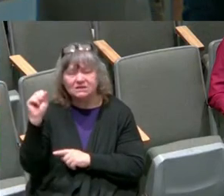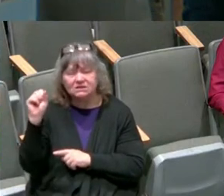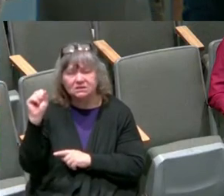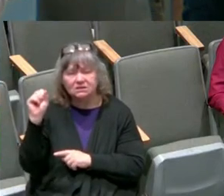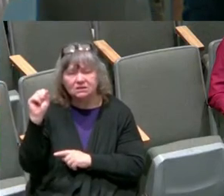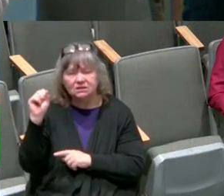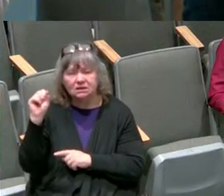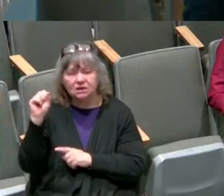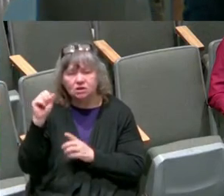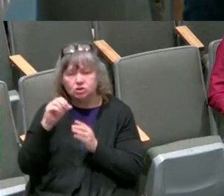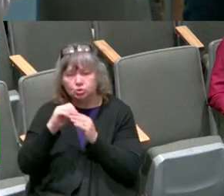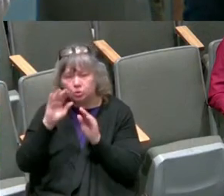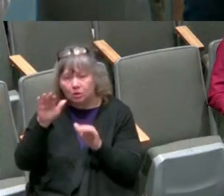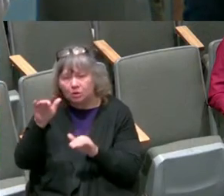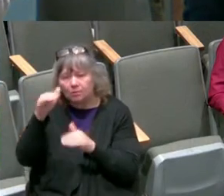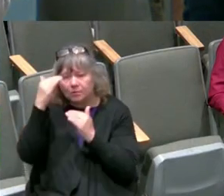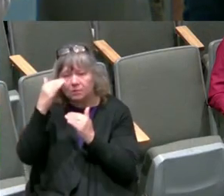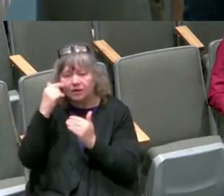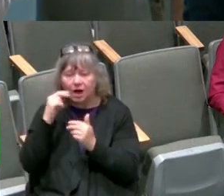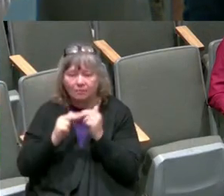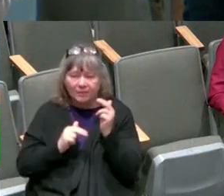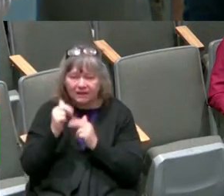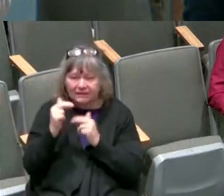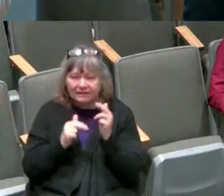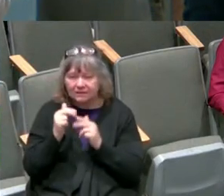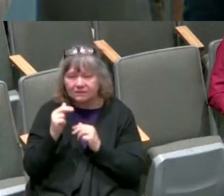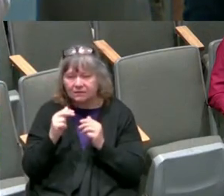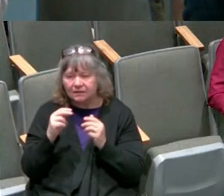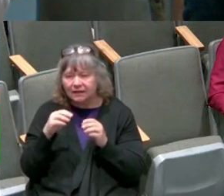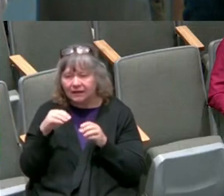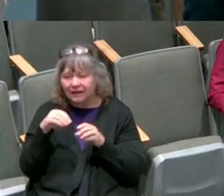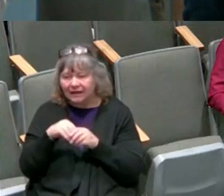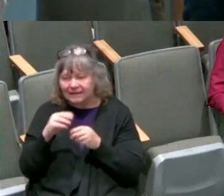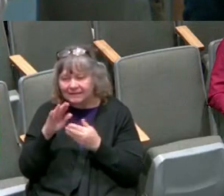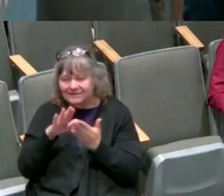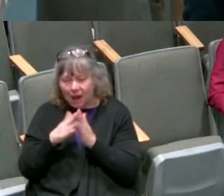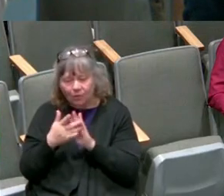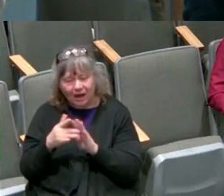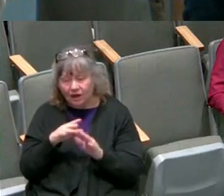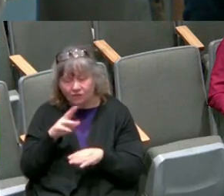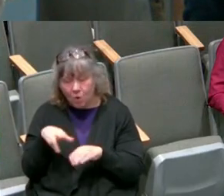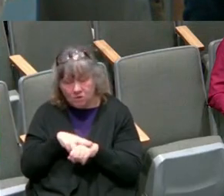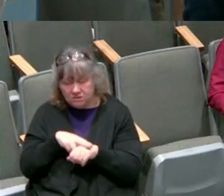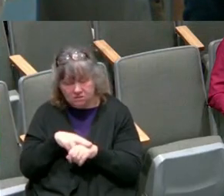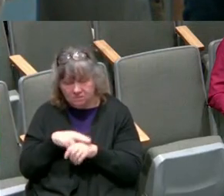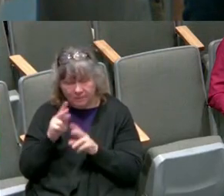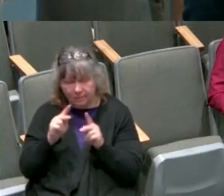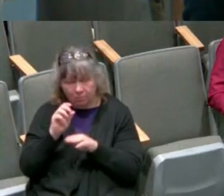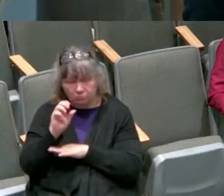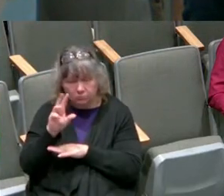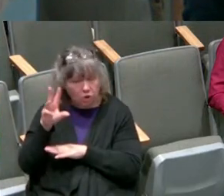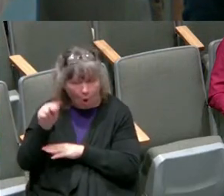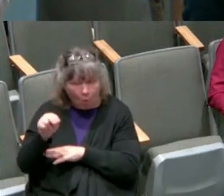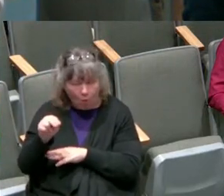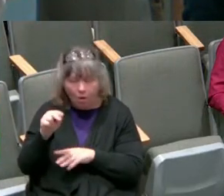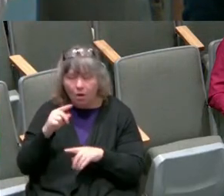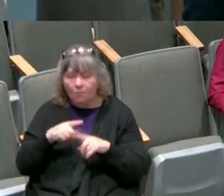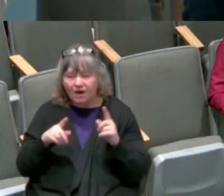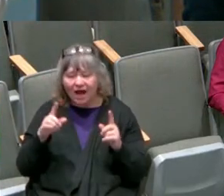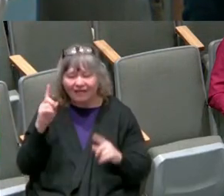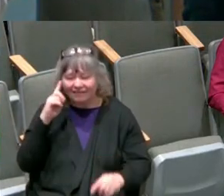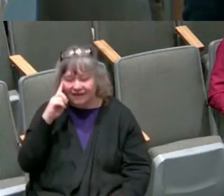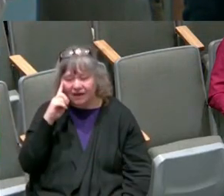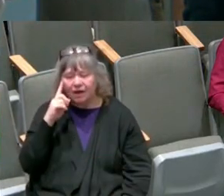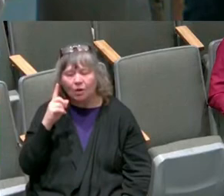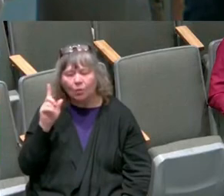put a moratorium on building in town and of course that got shot down but I